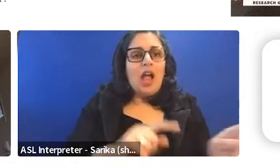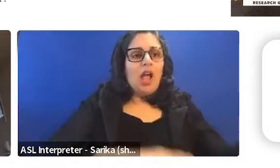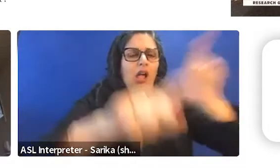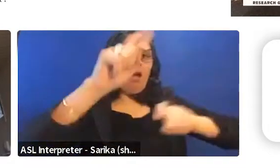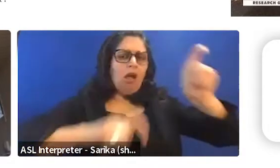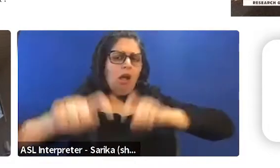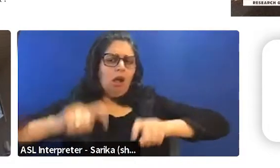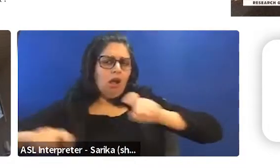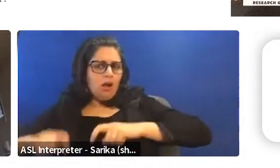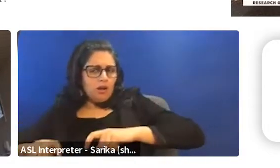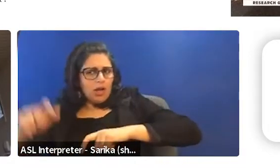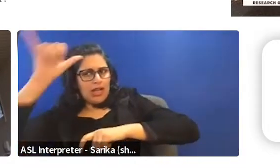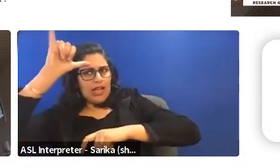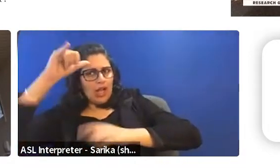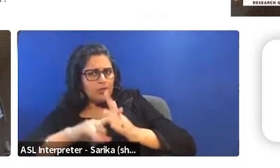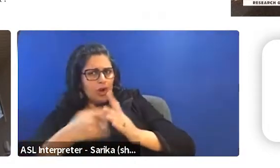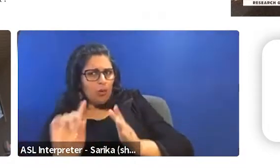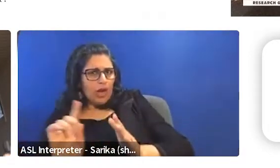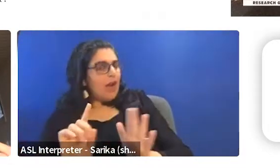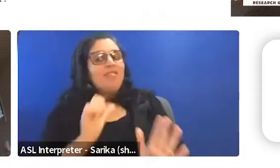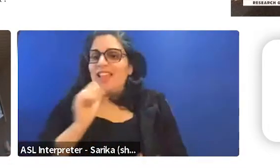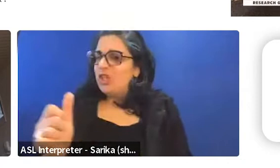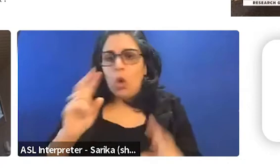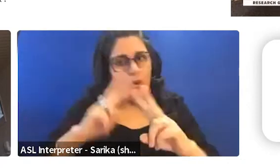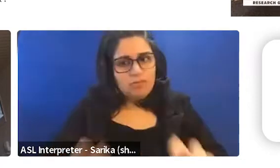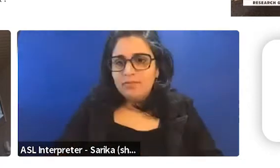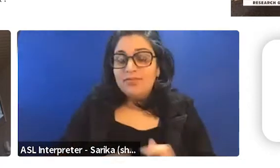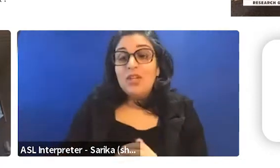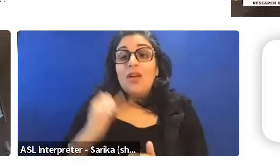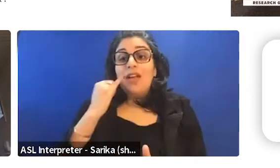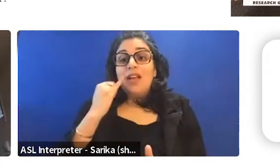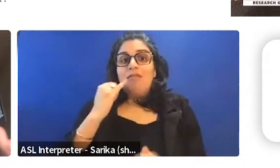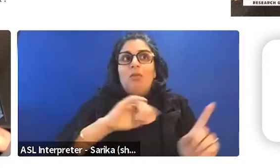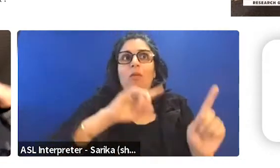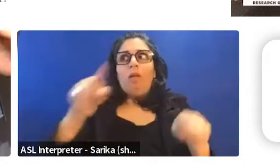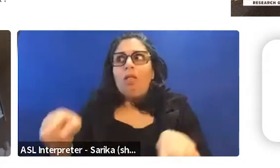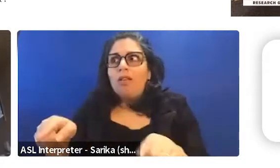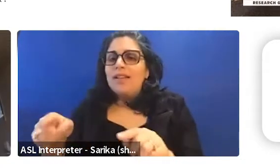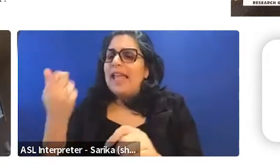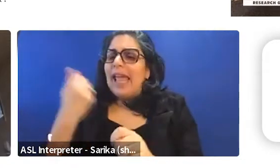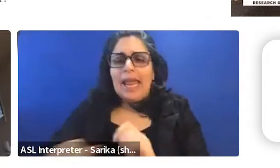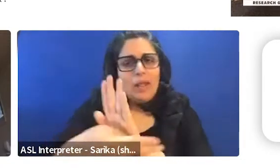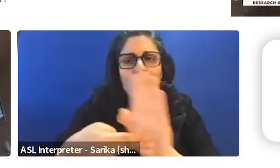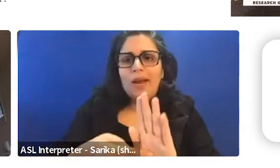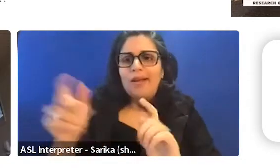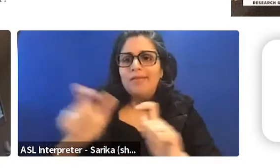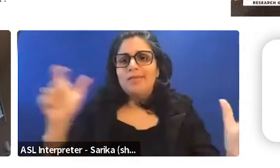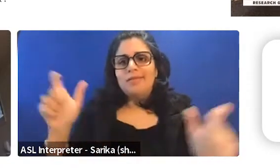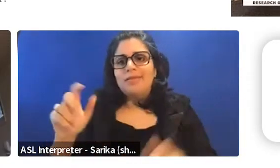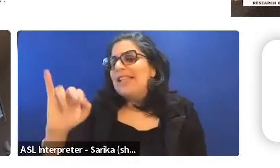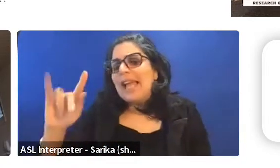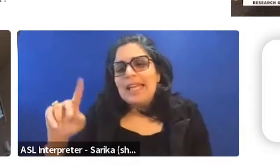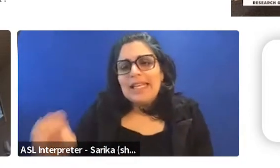the cows. And that's the problem. And if you get to a brand, right, any brand, as large as Nike and Adidas, or